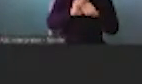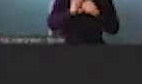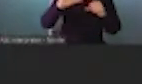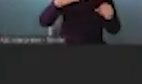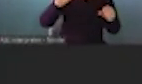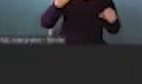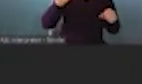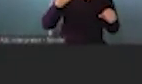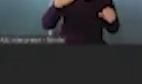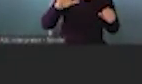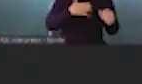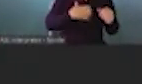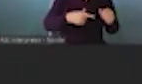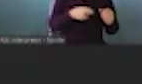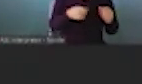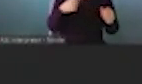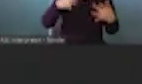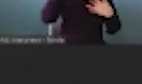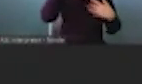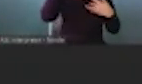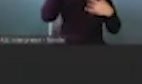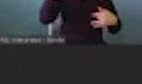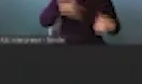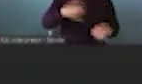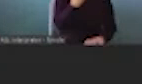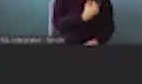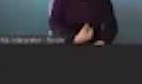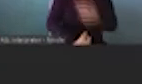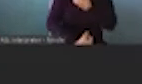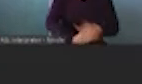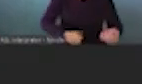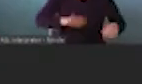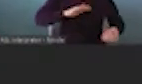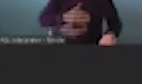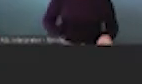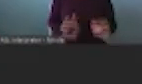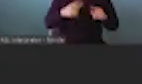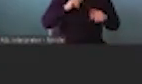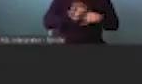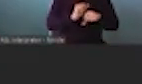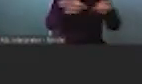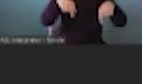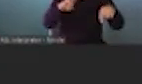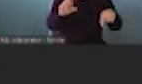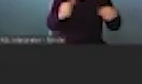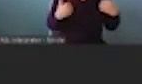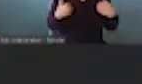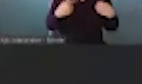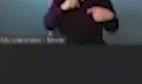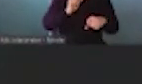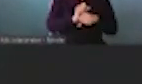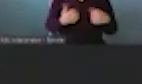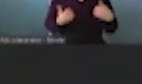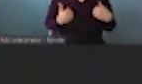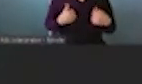you had kids with, you know, distended bellies and emaciated arms, things that people didn't think existed in the United States. And so due to